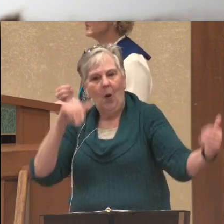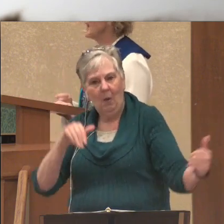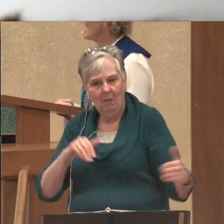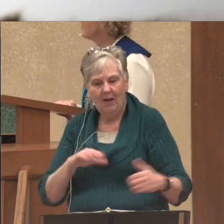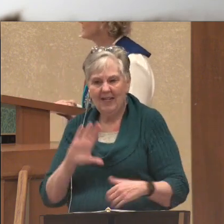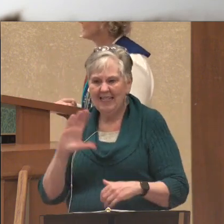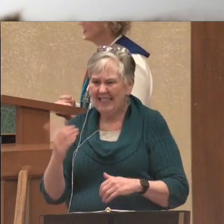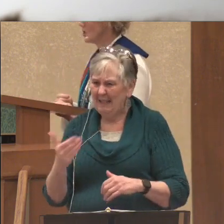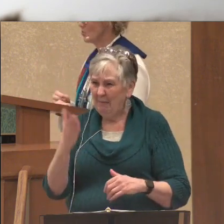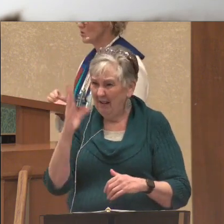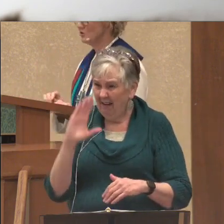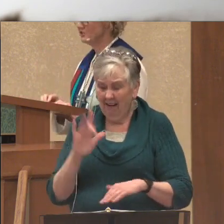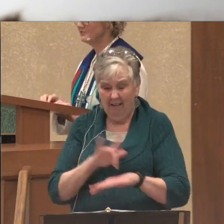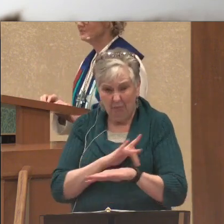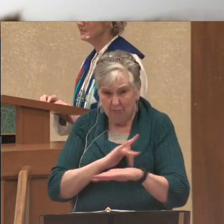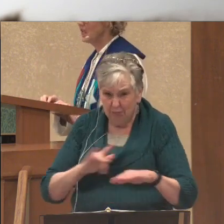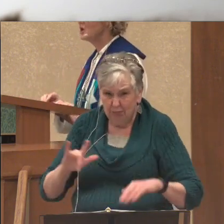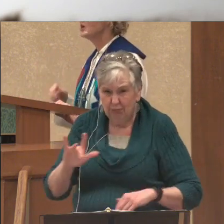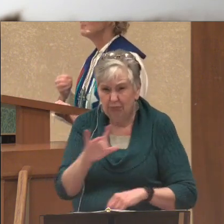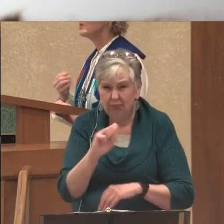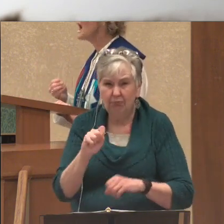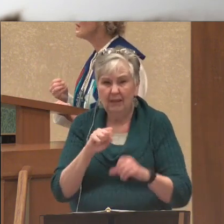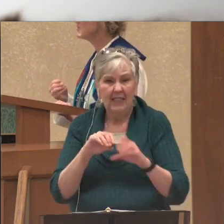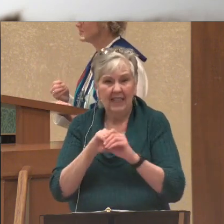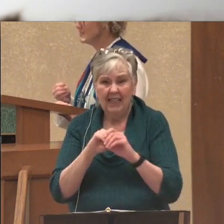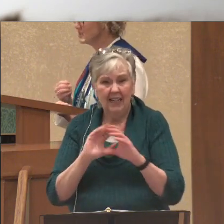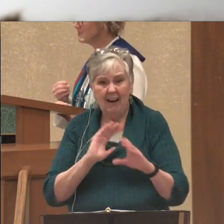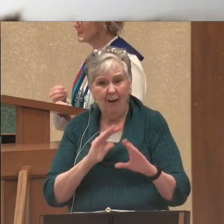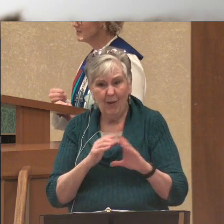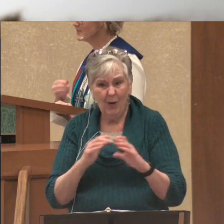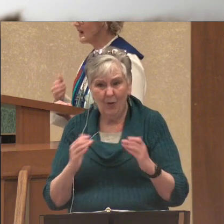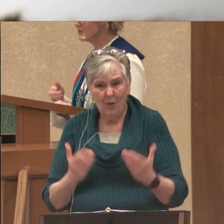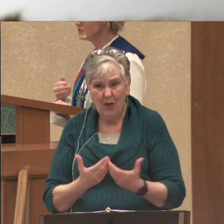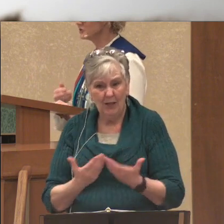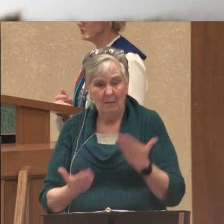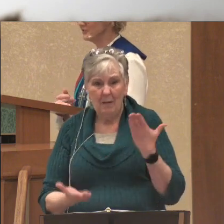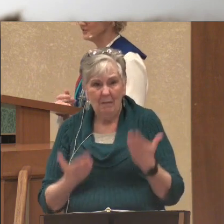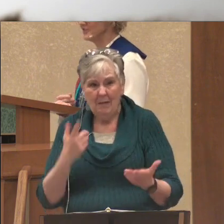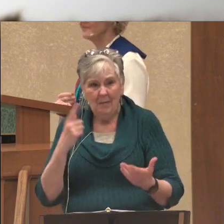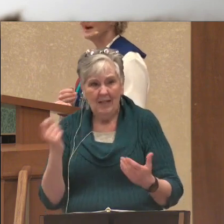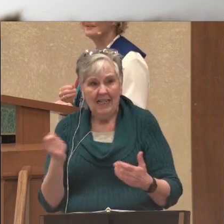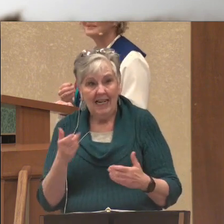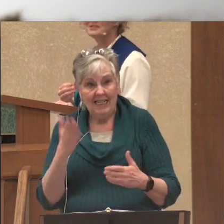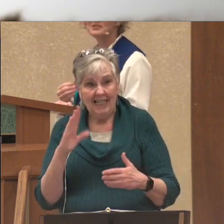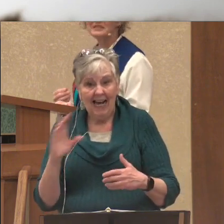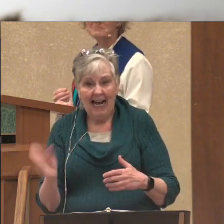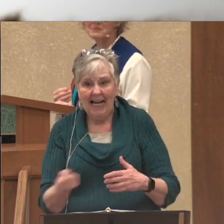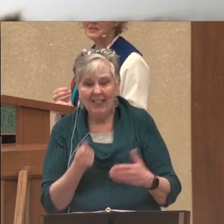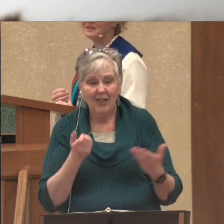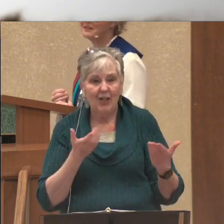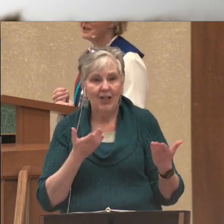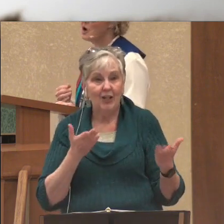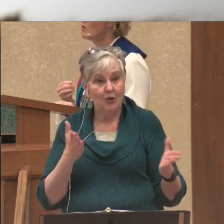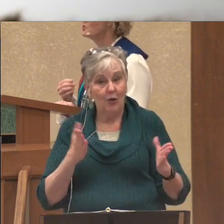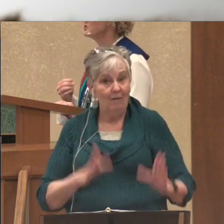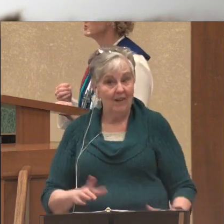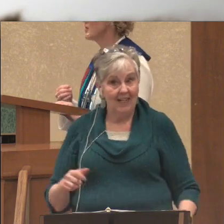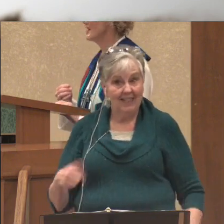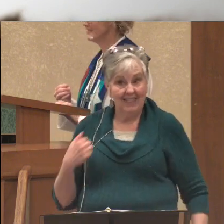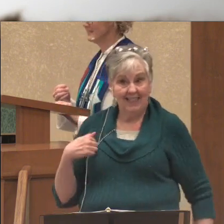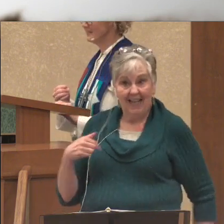God is absent in our world, perhaps it's because God's servants have gotten sleepy